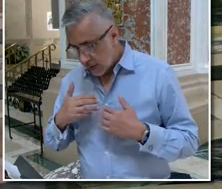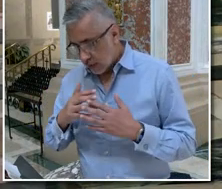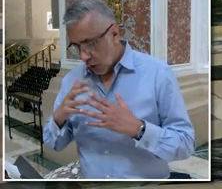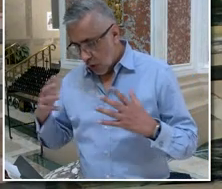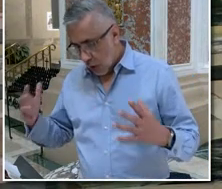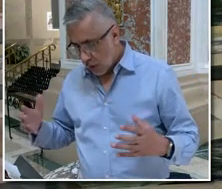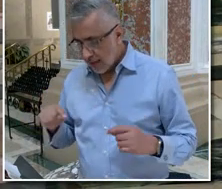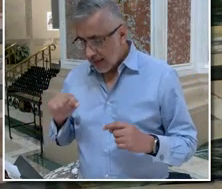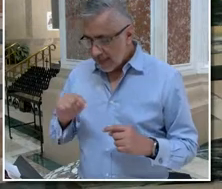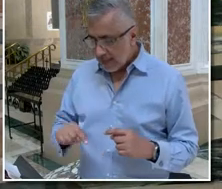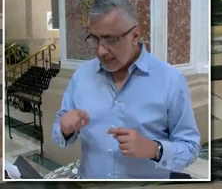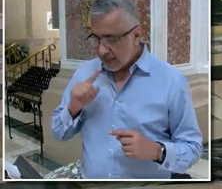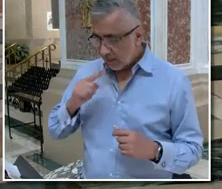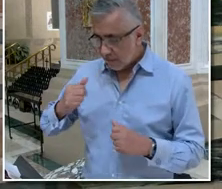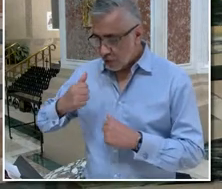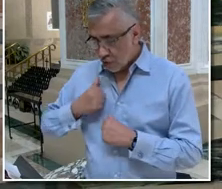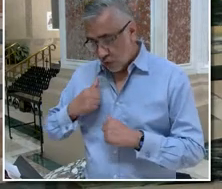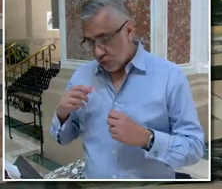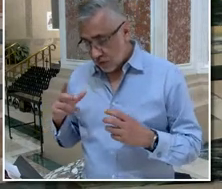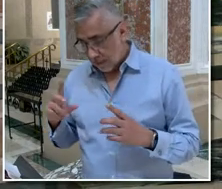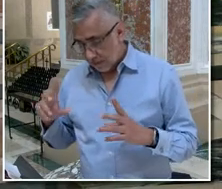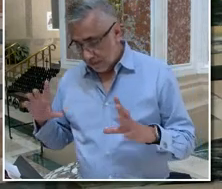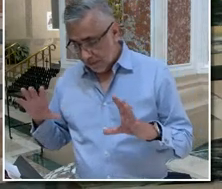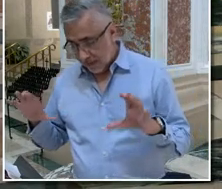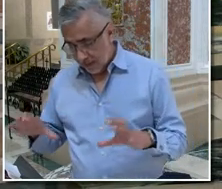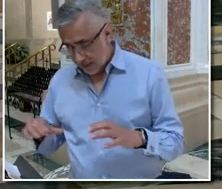This is what the soldiers did.